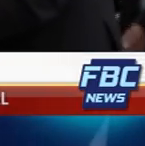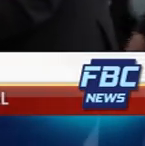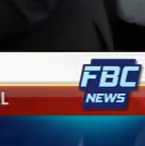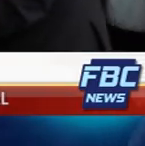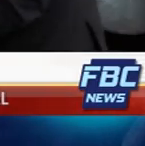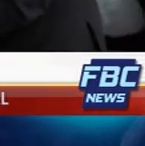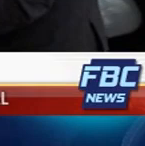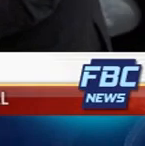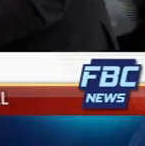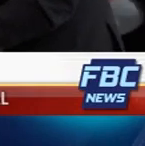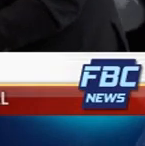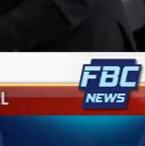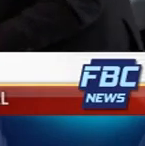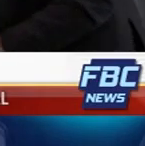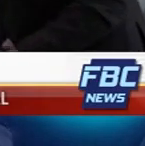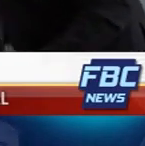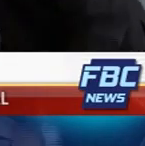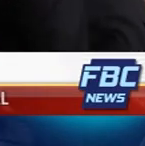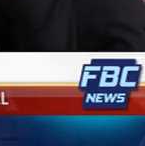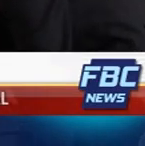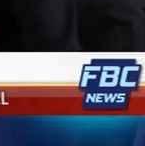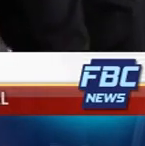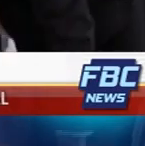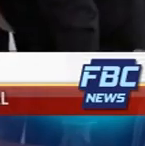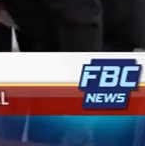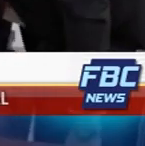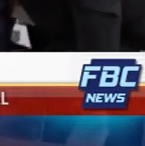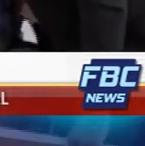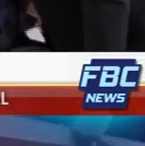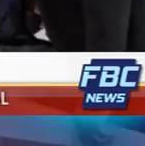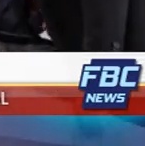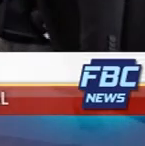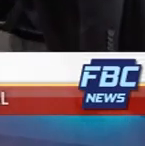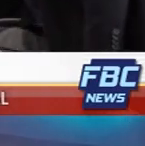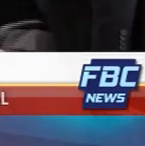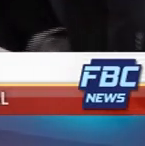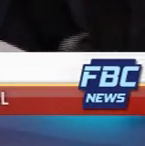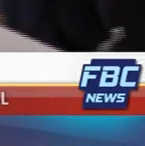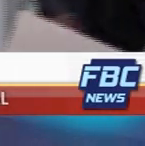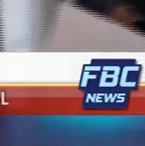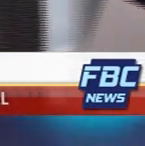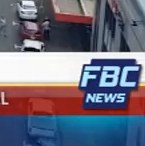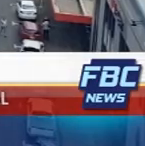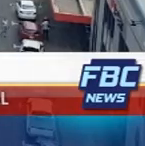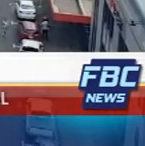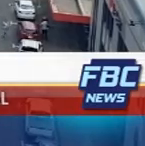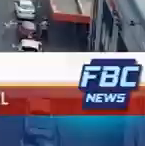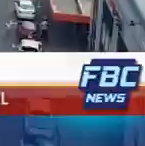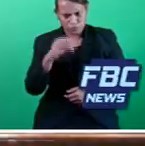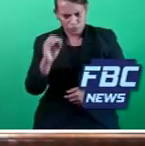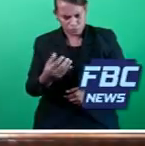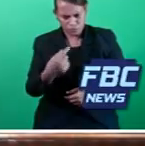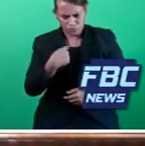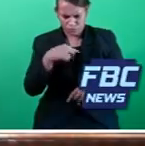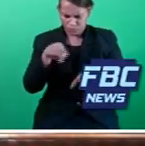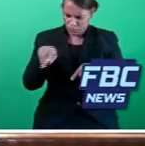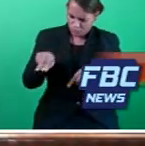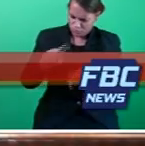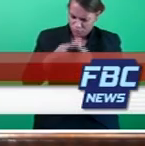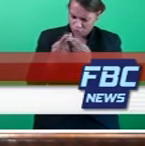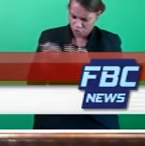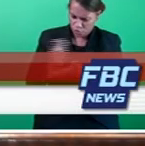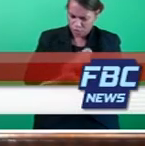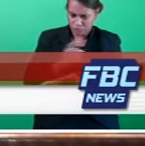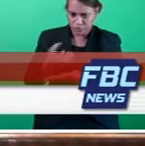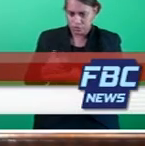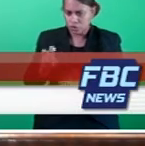the Unit Trust of Fiji has the potential to expand to other Pacific Island countries for larger investment. Their partners include